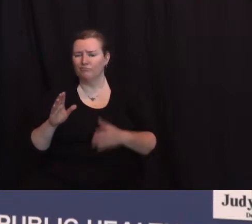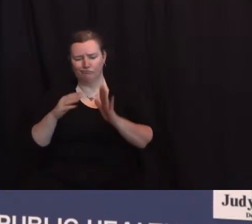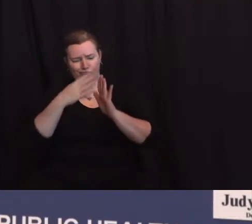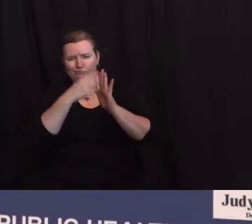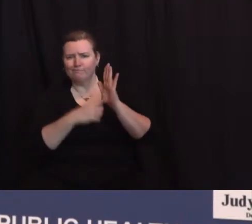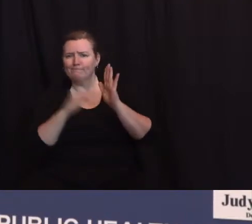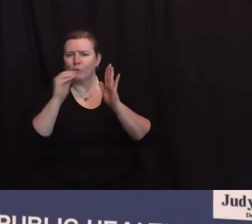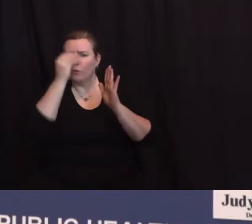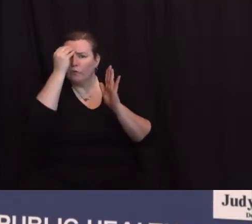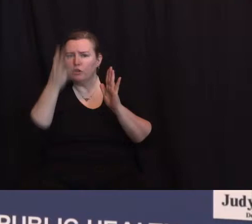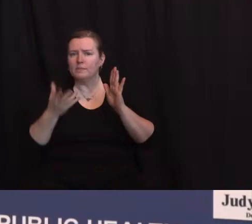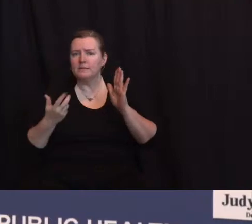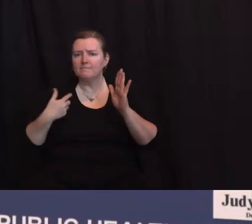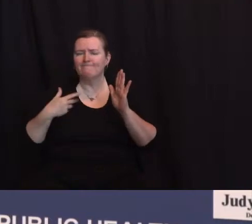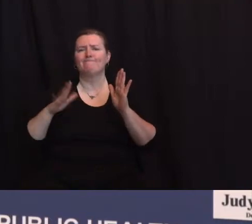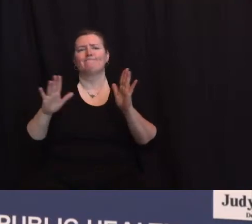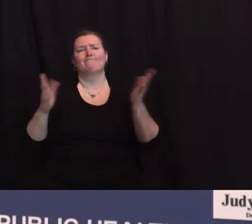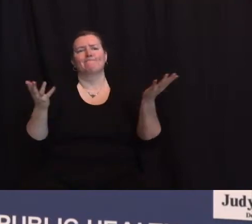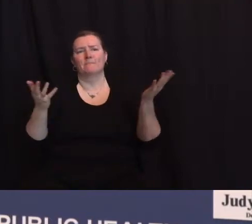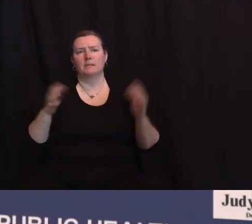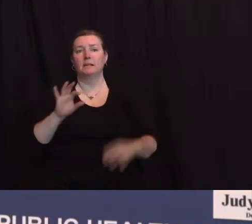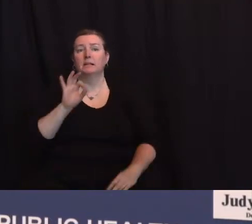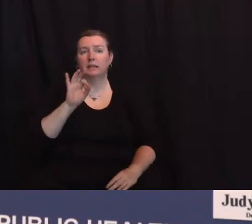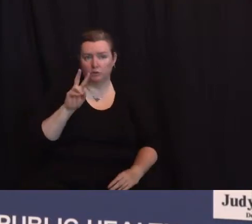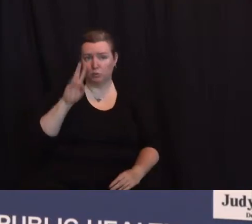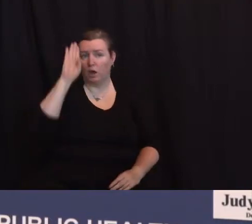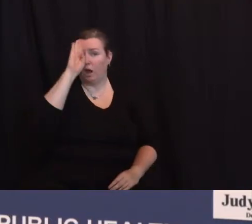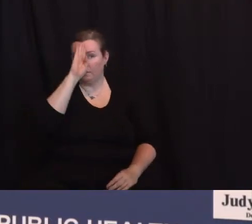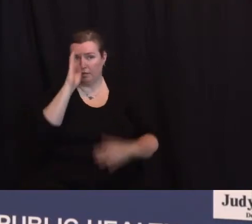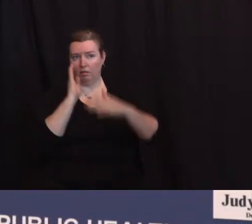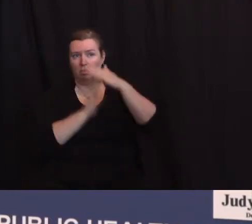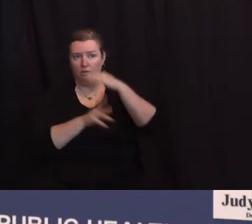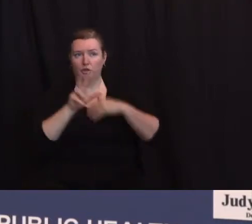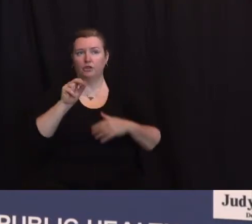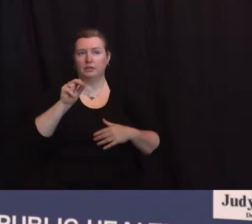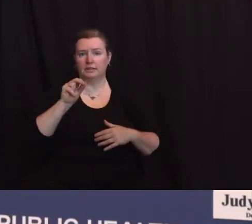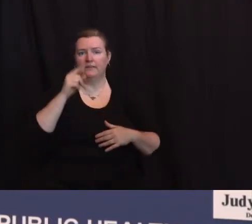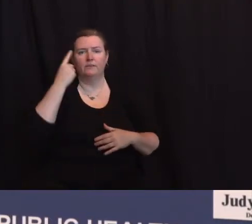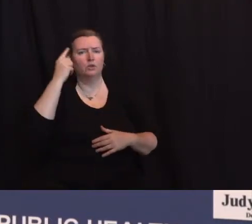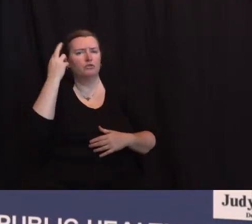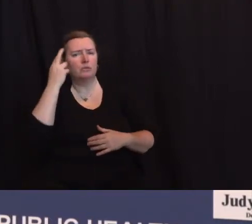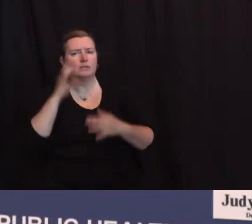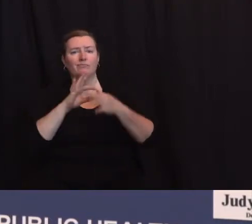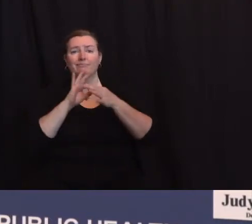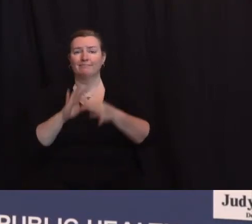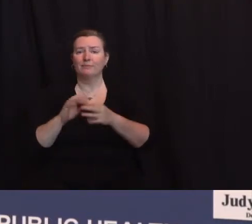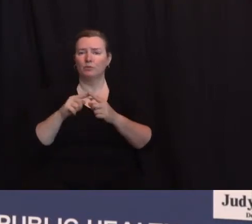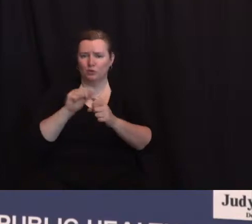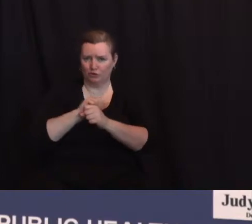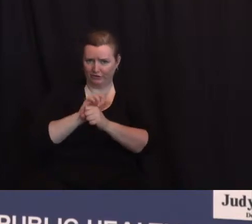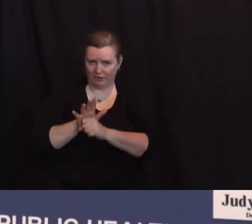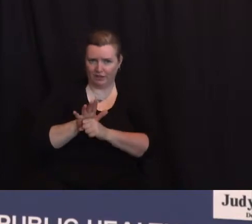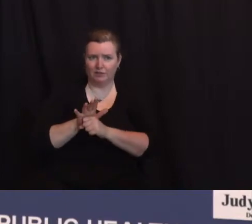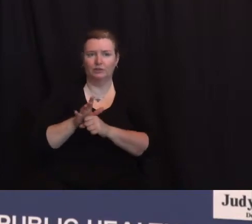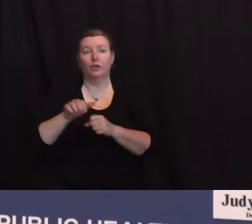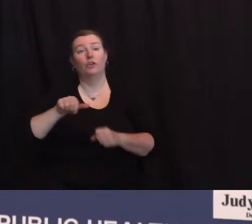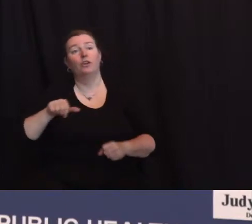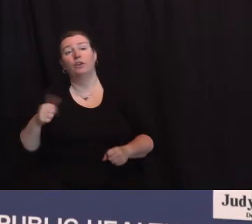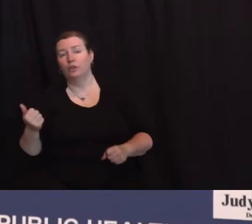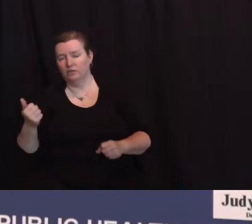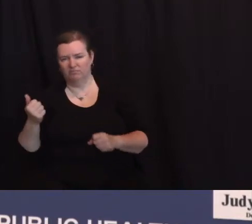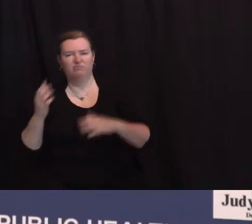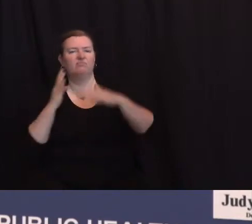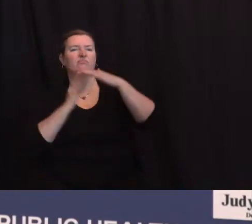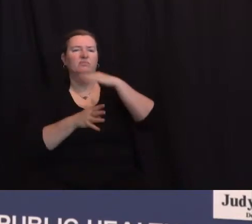92 of these individuals were hospitalized. 30 of them were hospitalized for reasons due to COVID. 59 were hospitalized for other reasons. This would commonly happen,